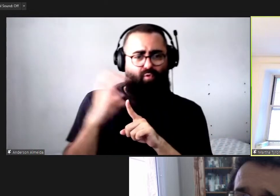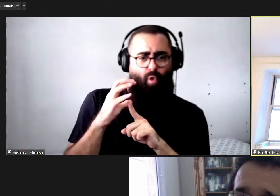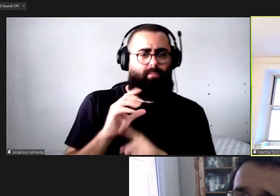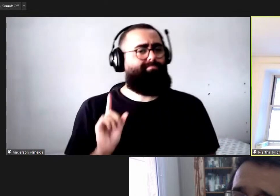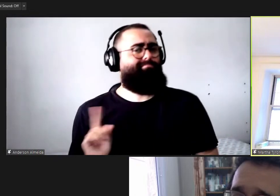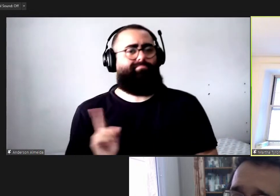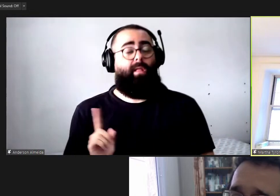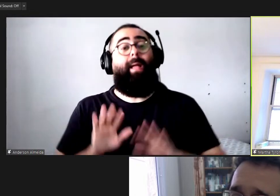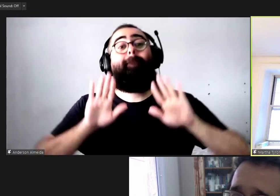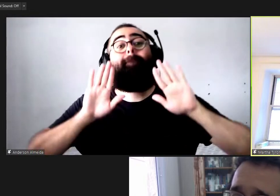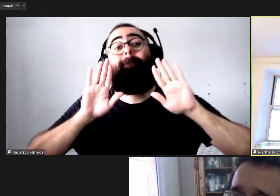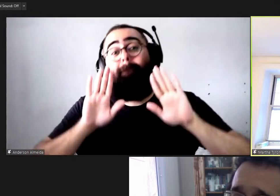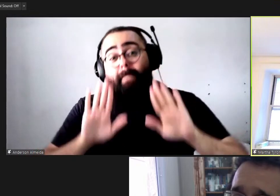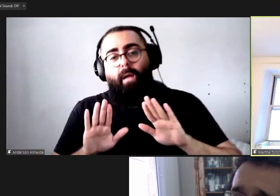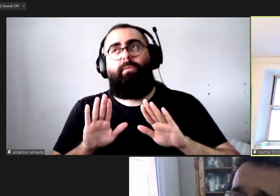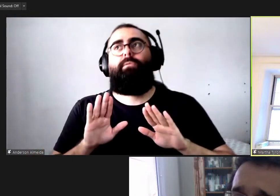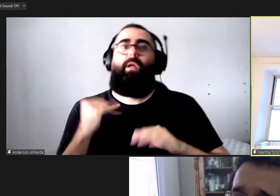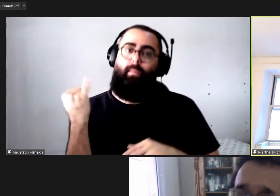move around more easily.